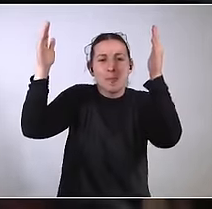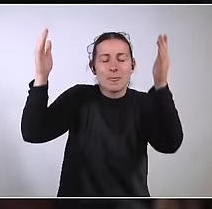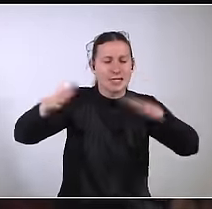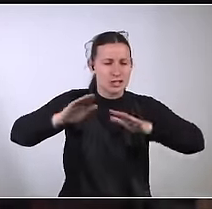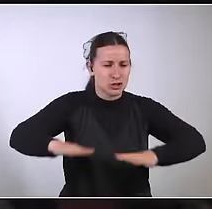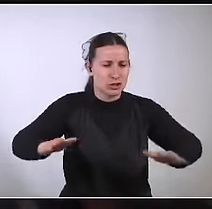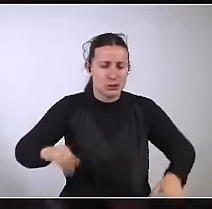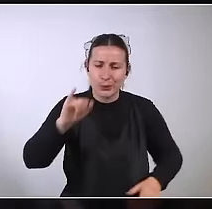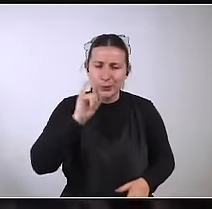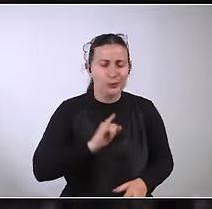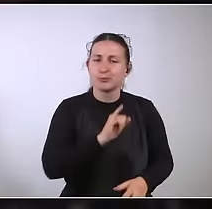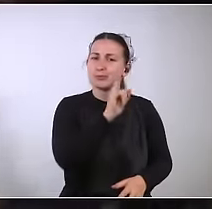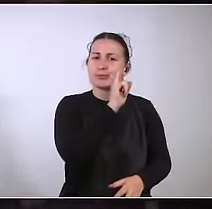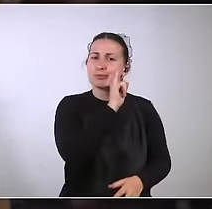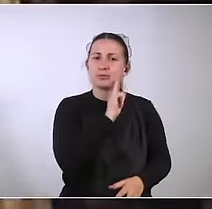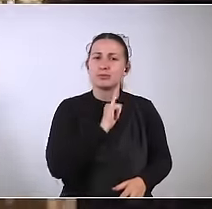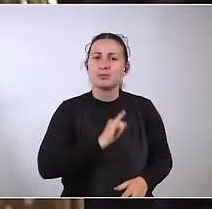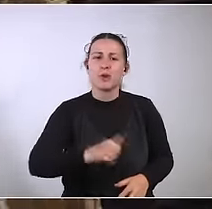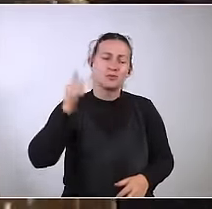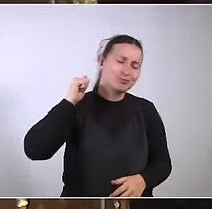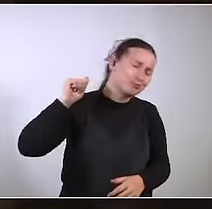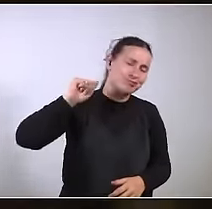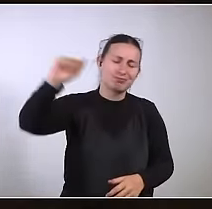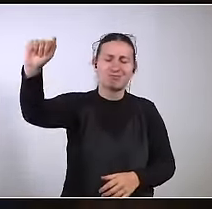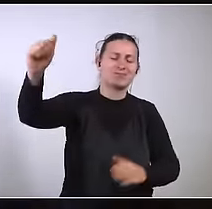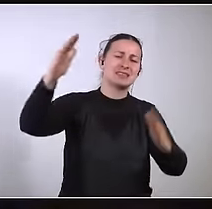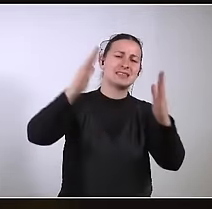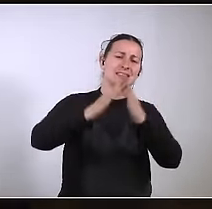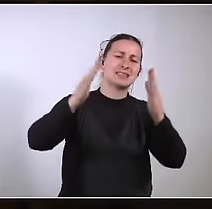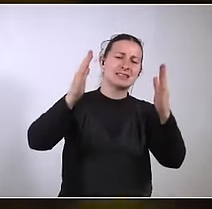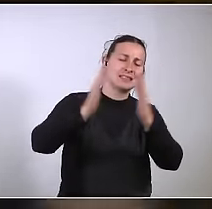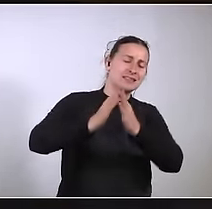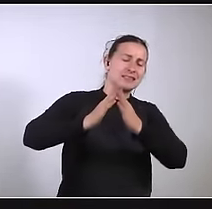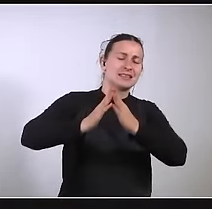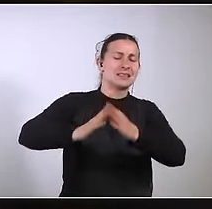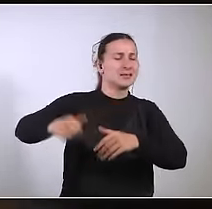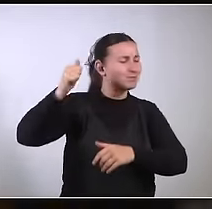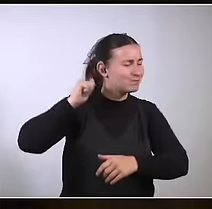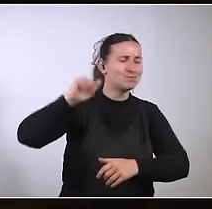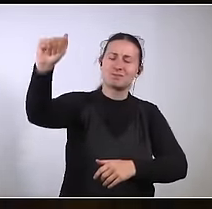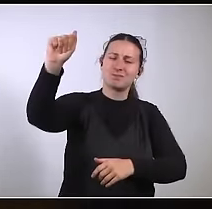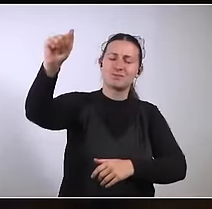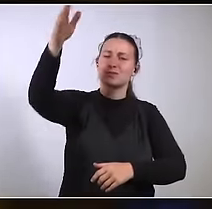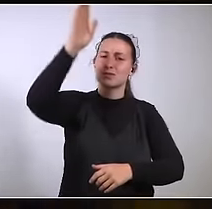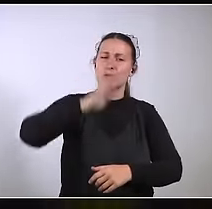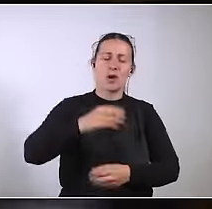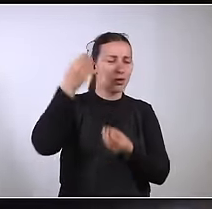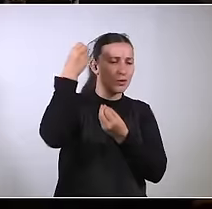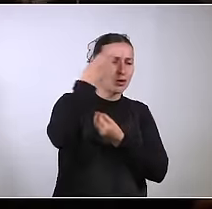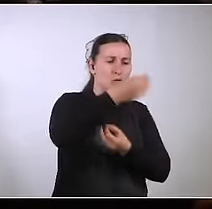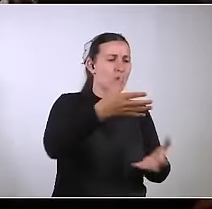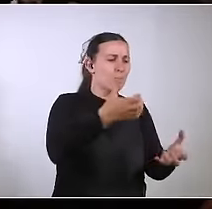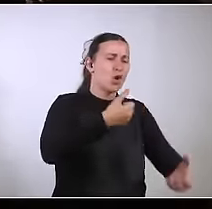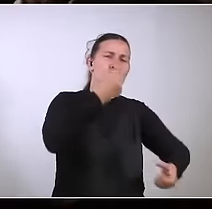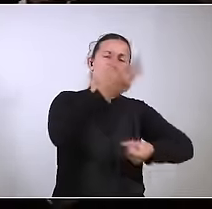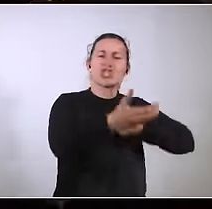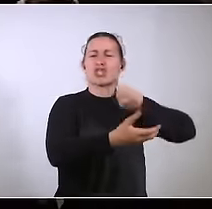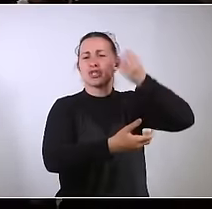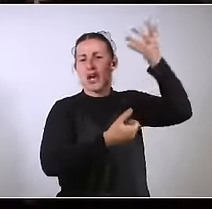of Israel, when they marched around the city of Jericho, God said, I want you to let out a